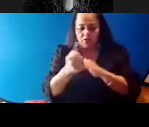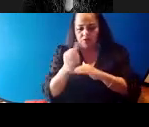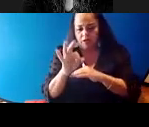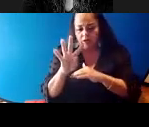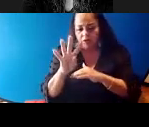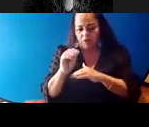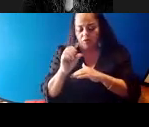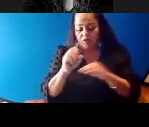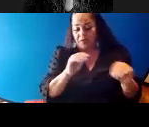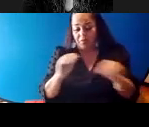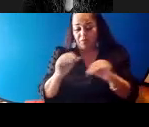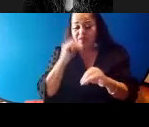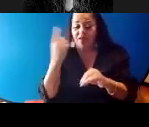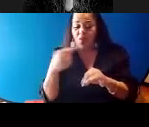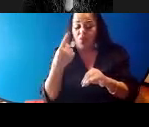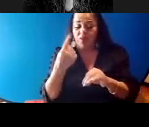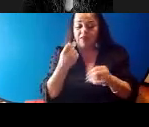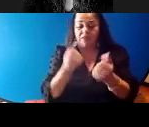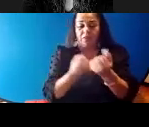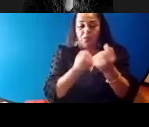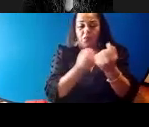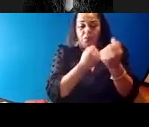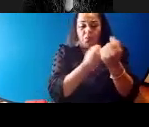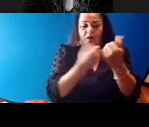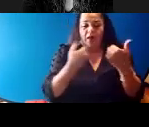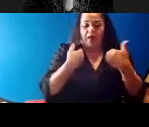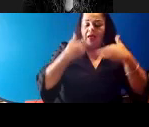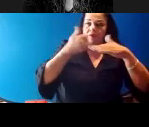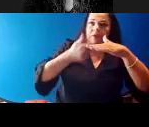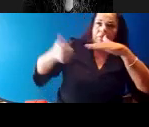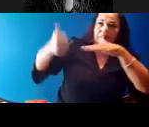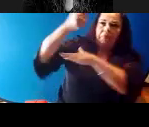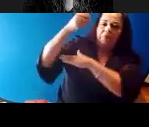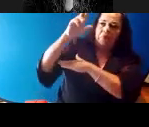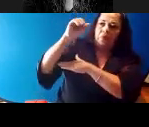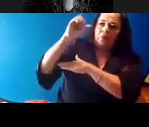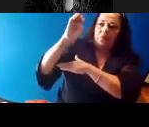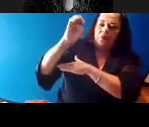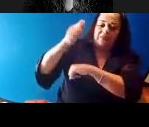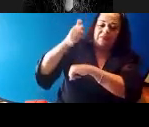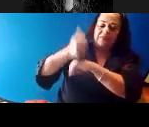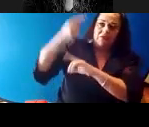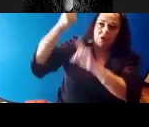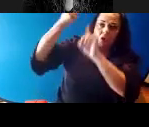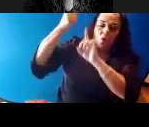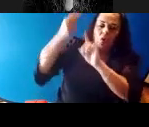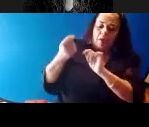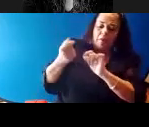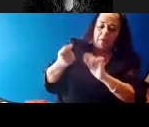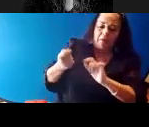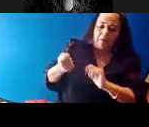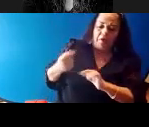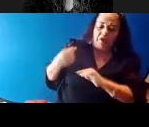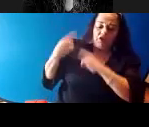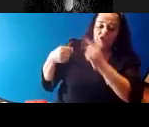The movement not only supported the idea of breeding a master or superior race, it established a goal to eliminate undesirable genetic